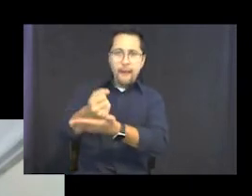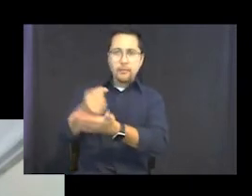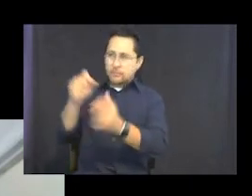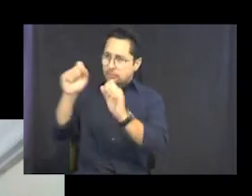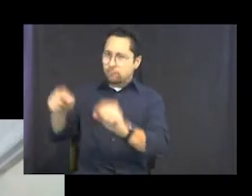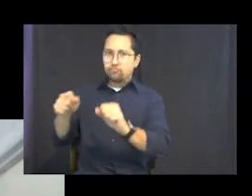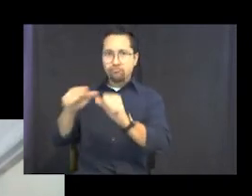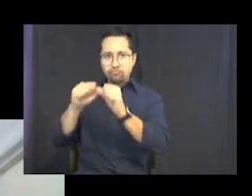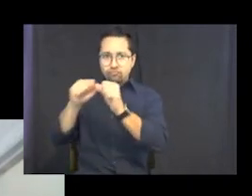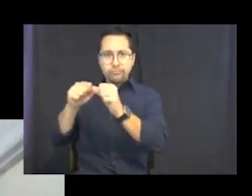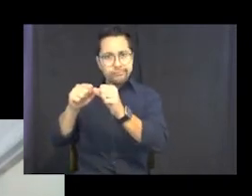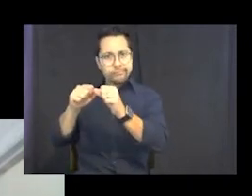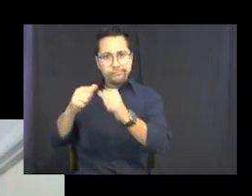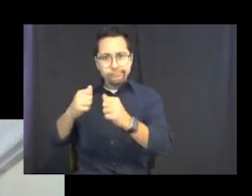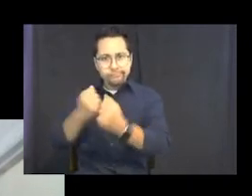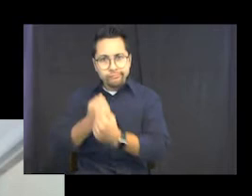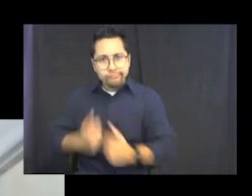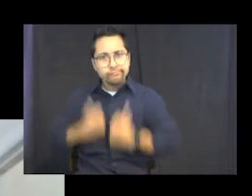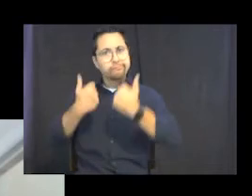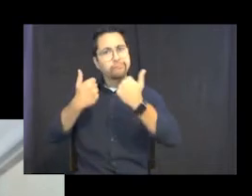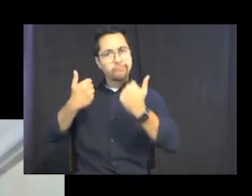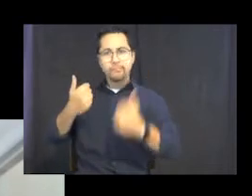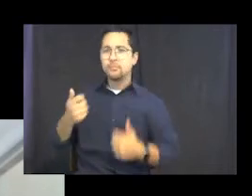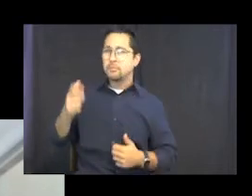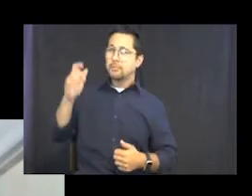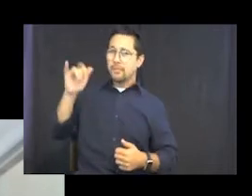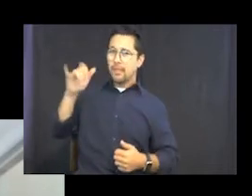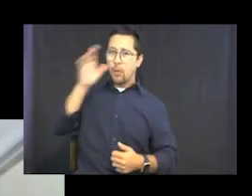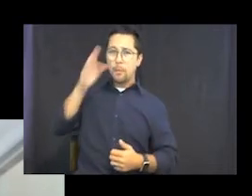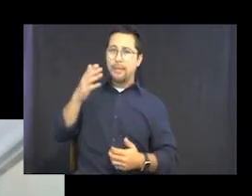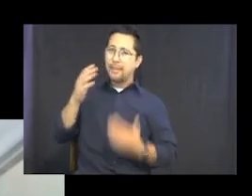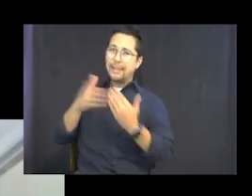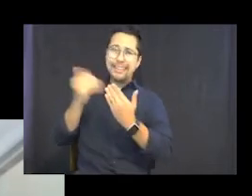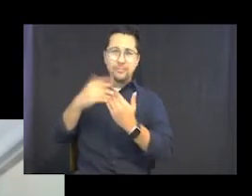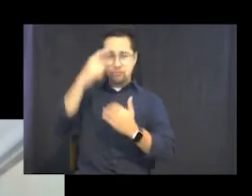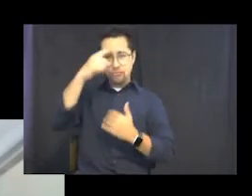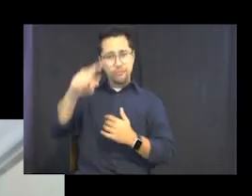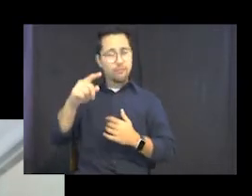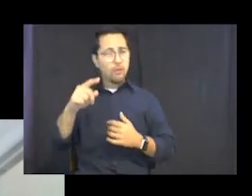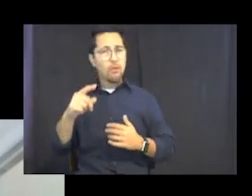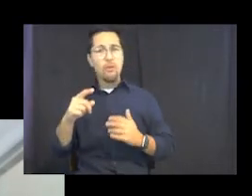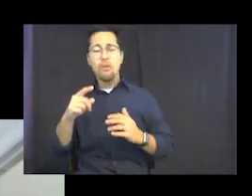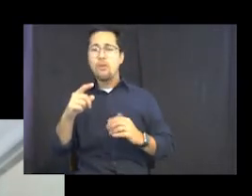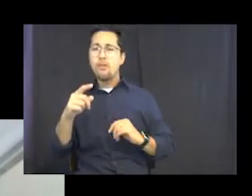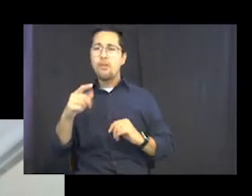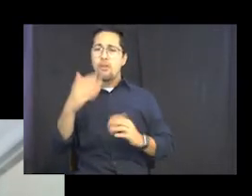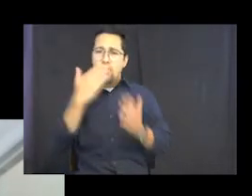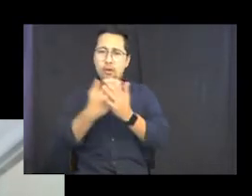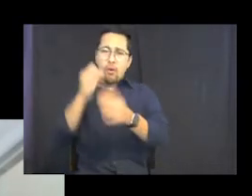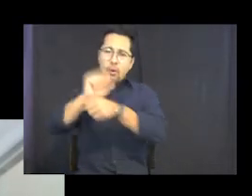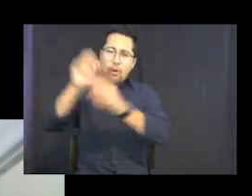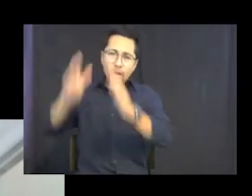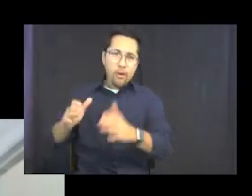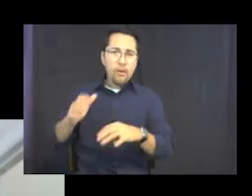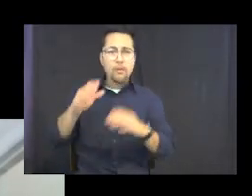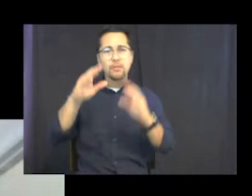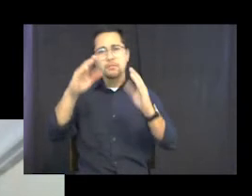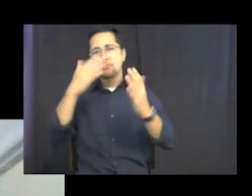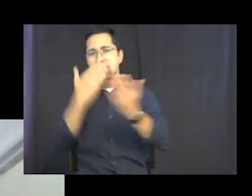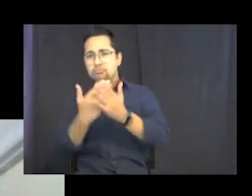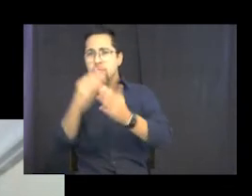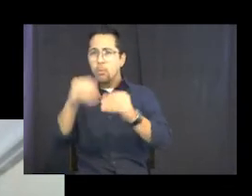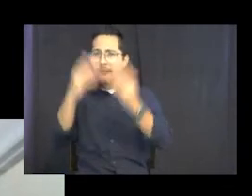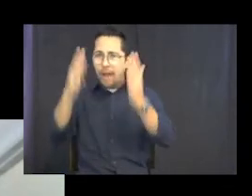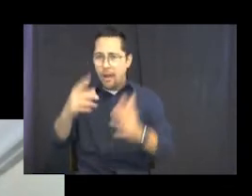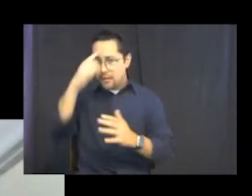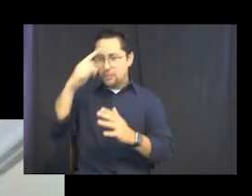because it would make it so much easier for good workers and good providers to stay around and